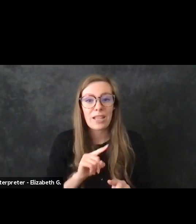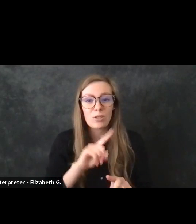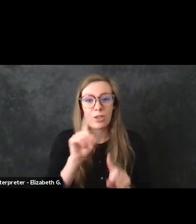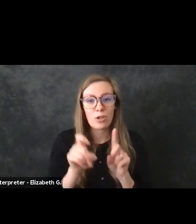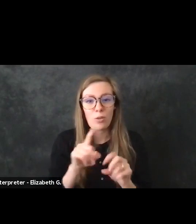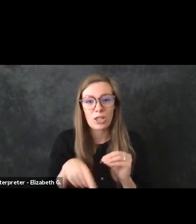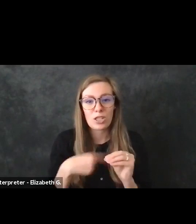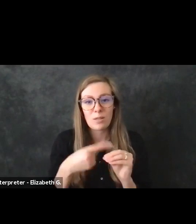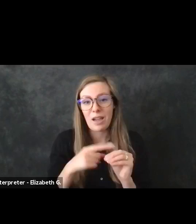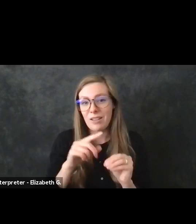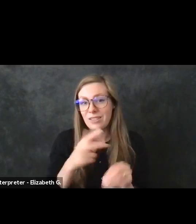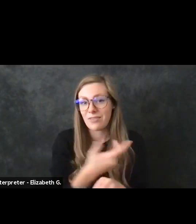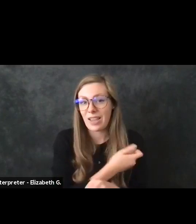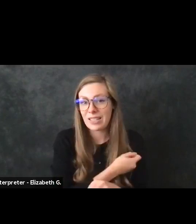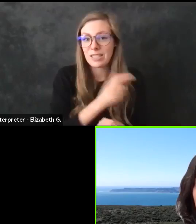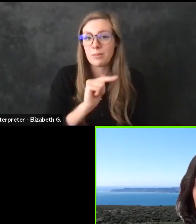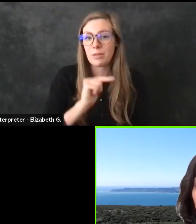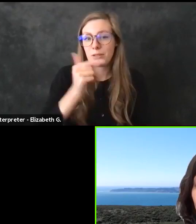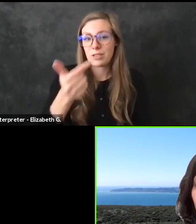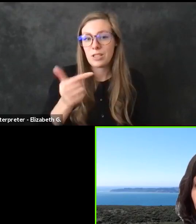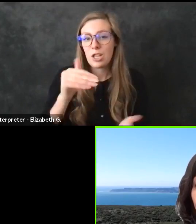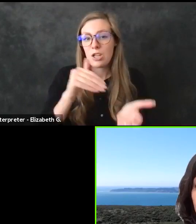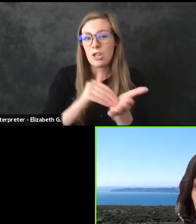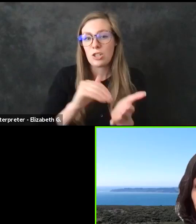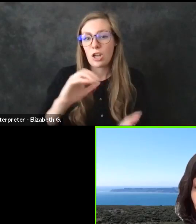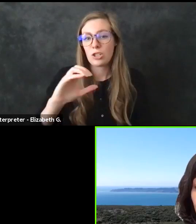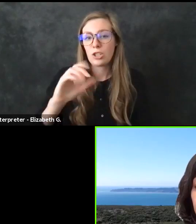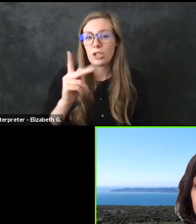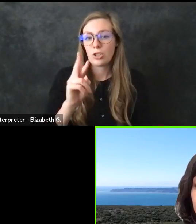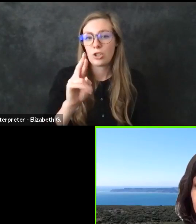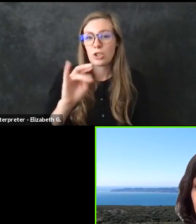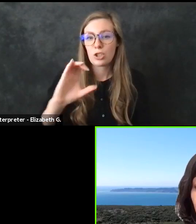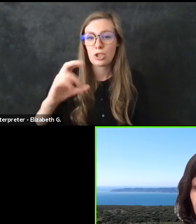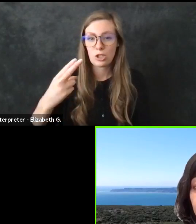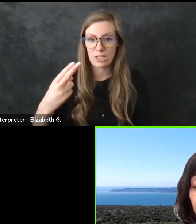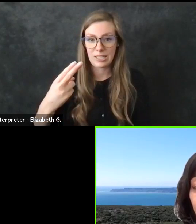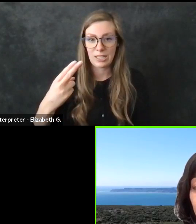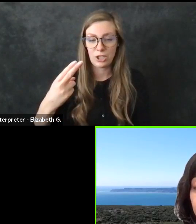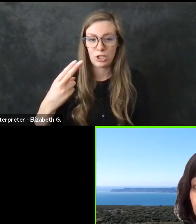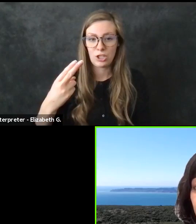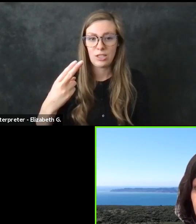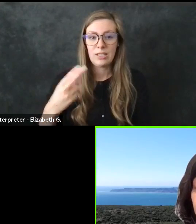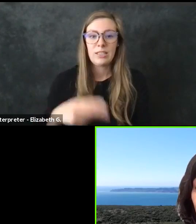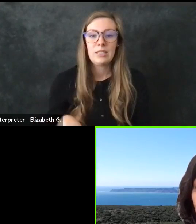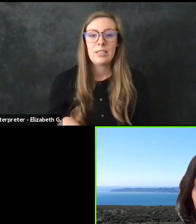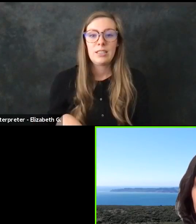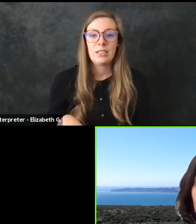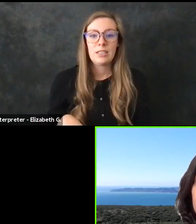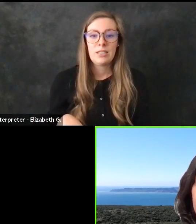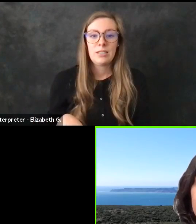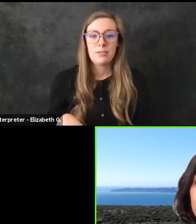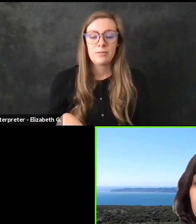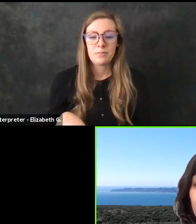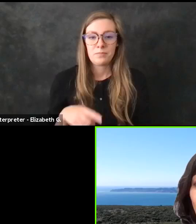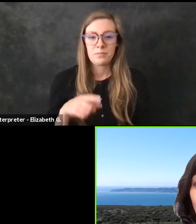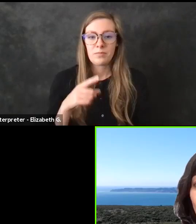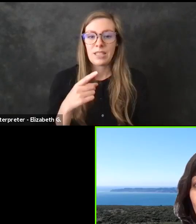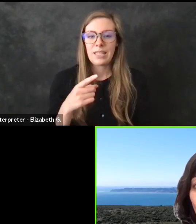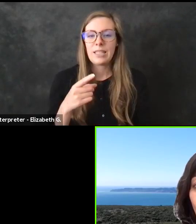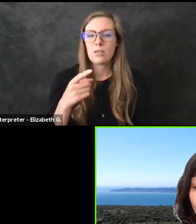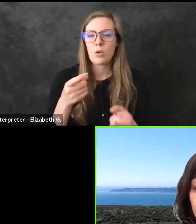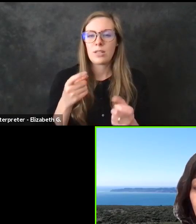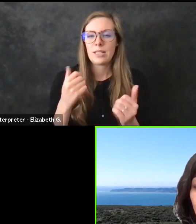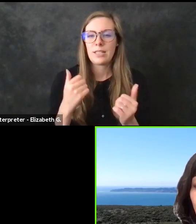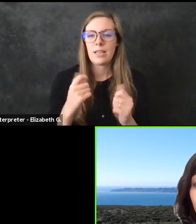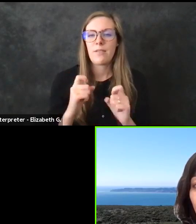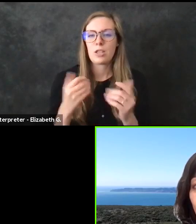first, I want to turn it over to Dr. Chad Krilich, Chief Medical Officer for Providence in Sonoma County, to give us an update on what